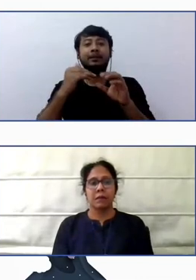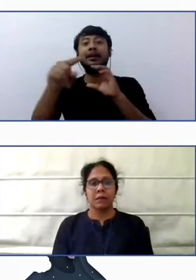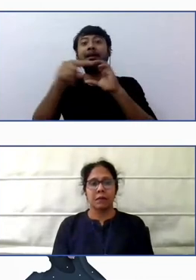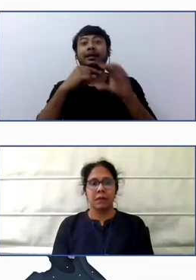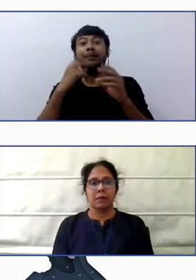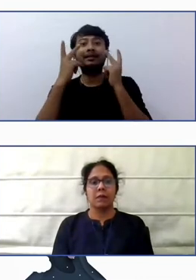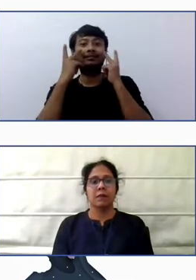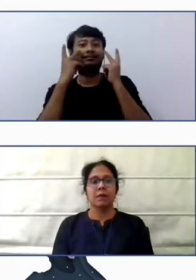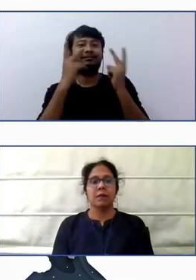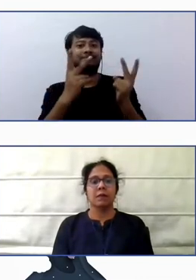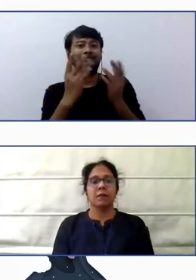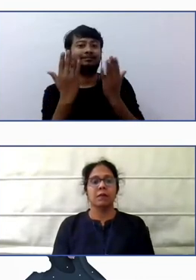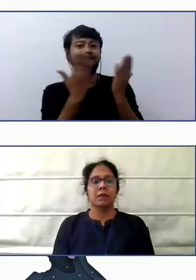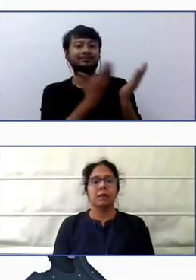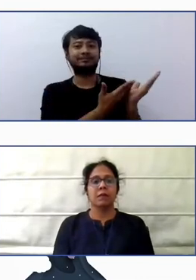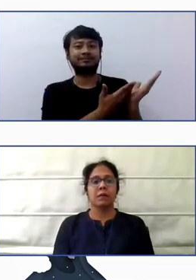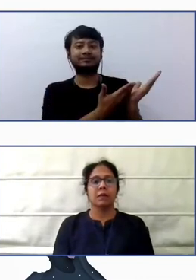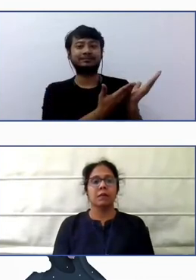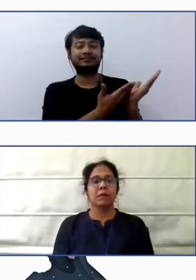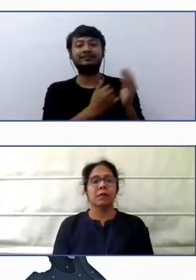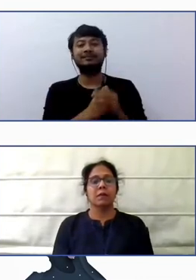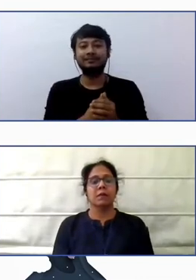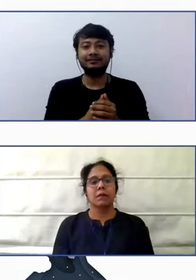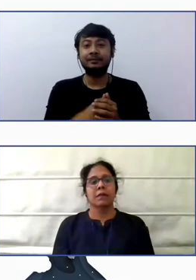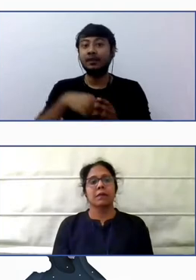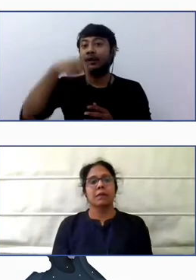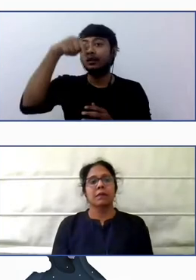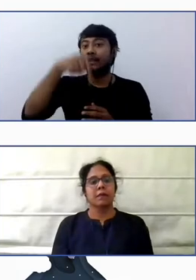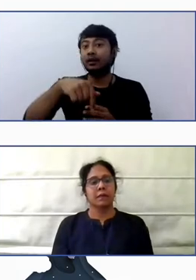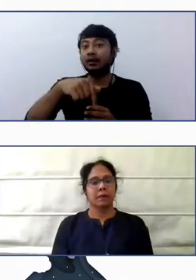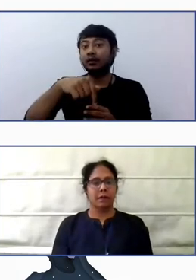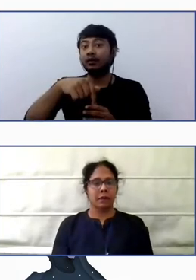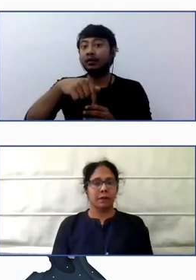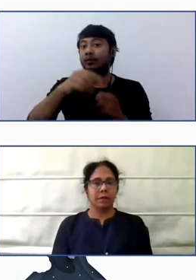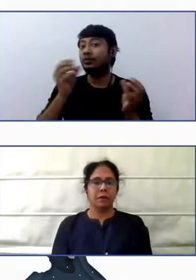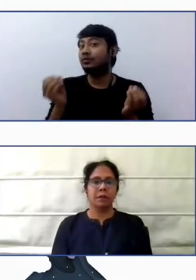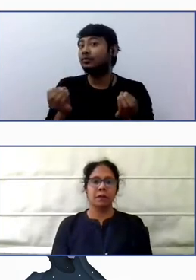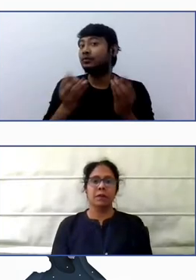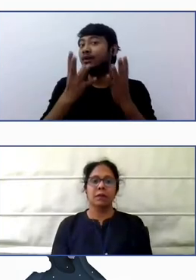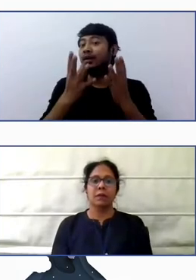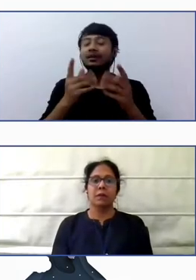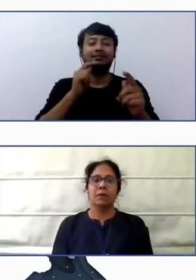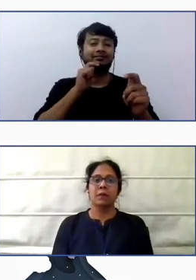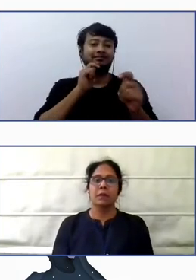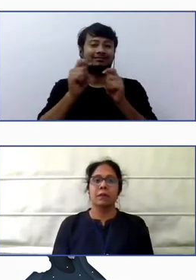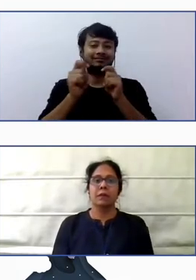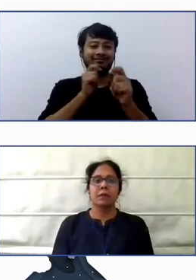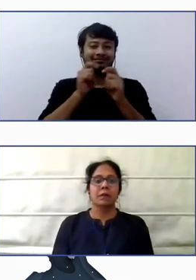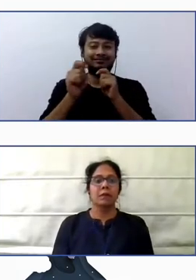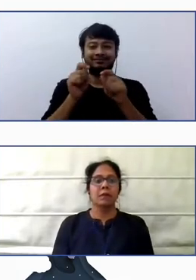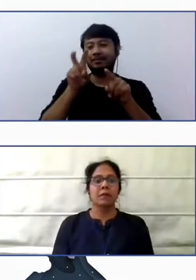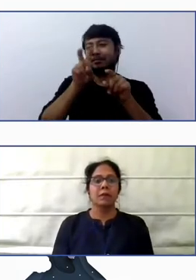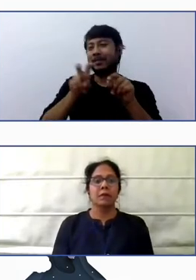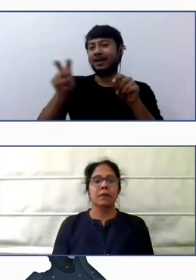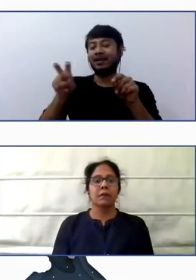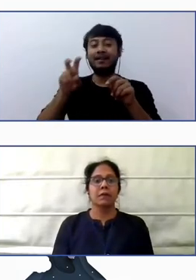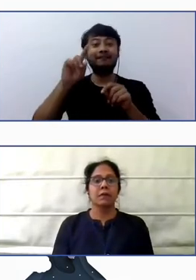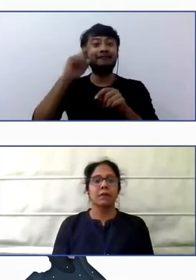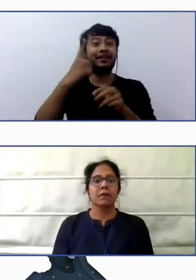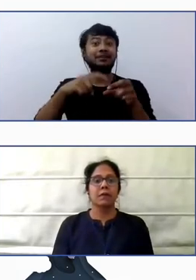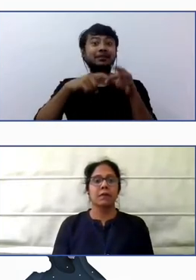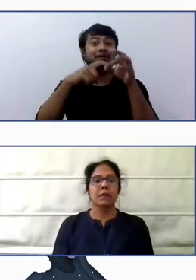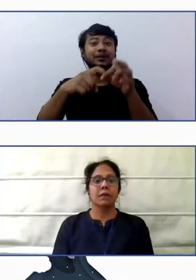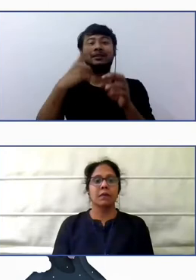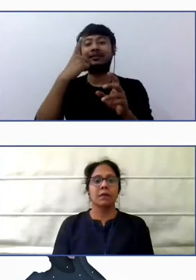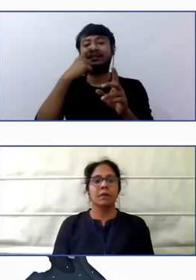indiainclusionsummit@gmail.com. So we will start our panel discussion. The first question I have is to Padmavati. Hi, Padma. One of the